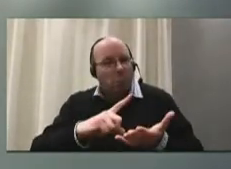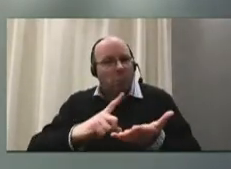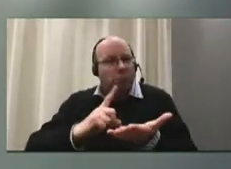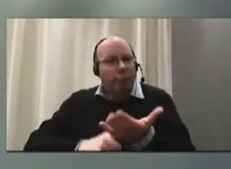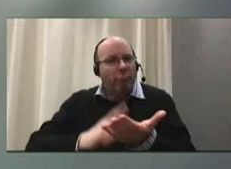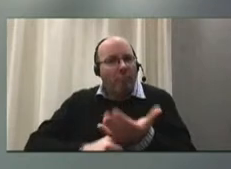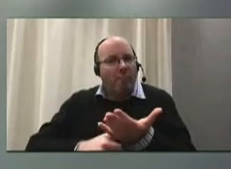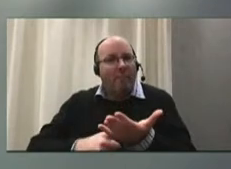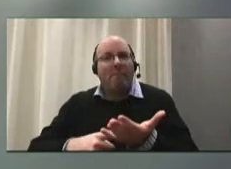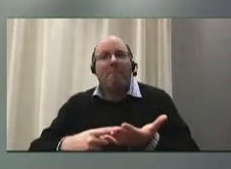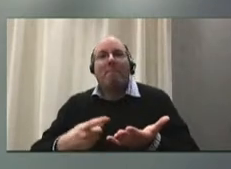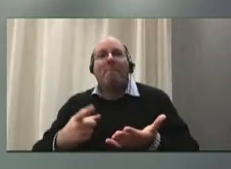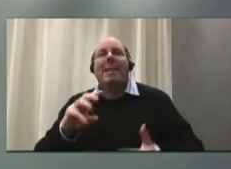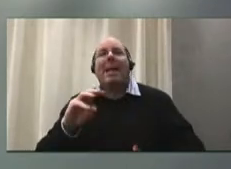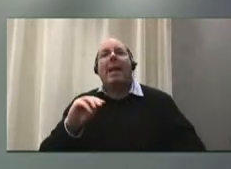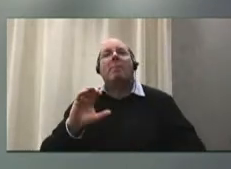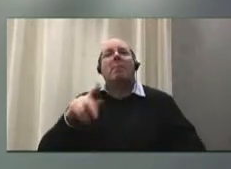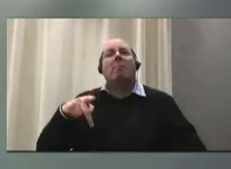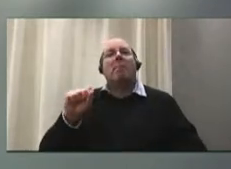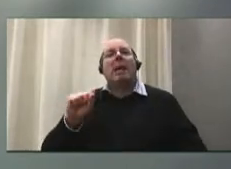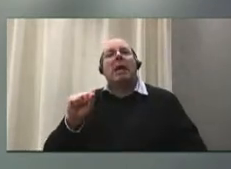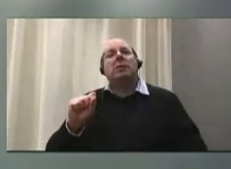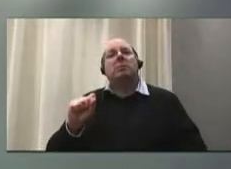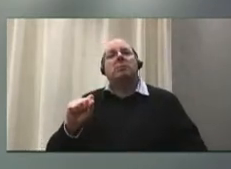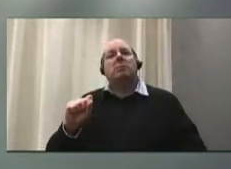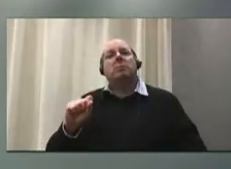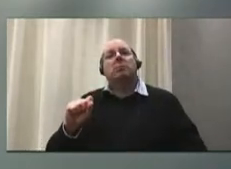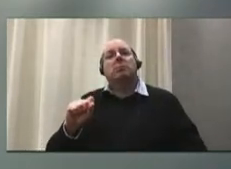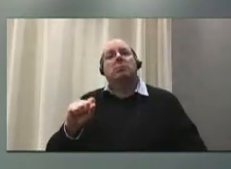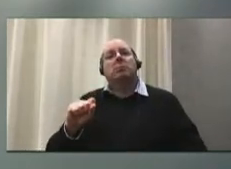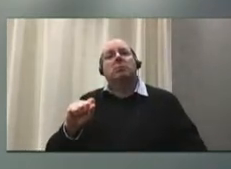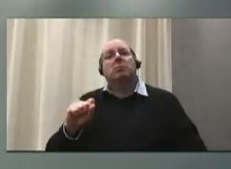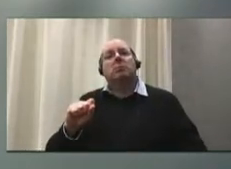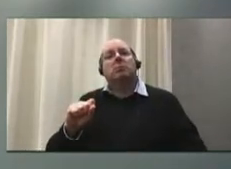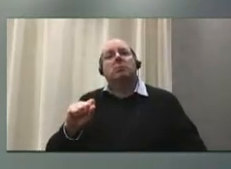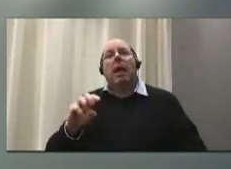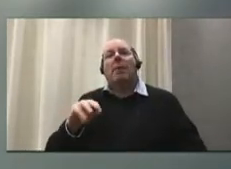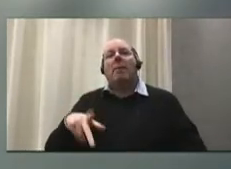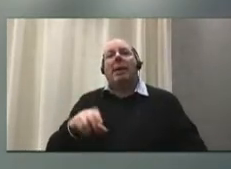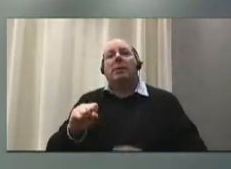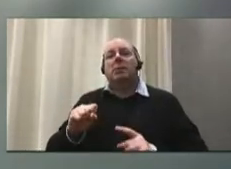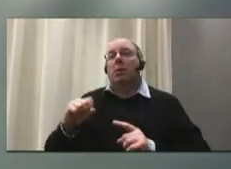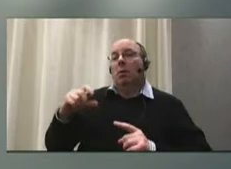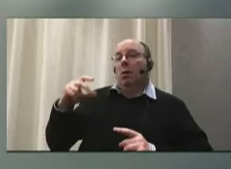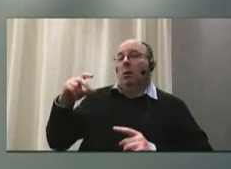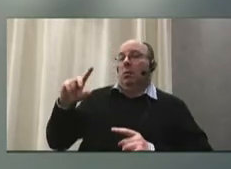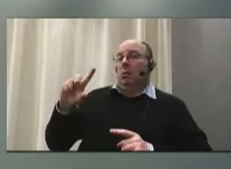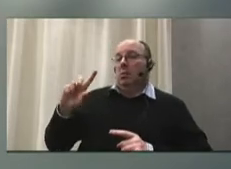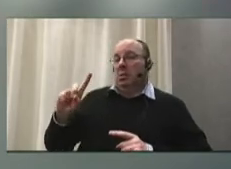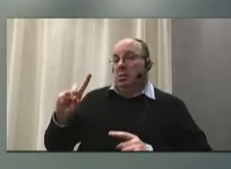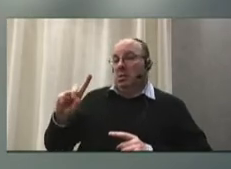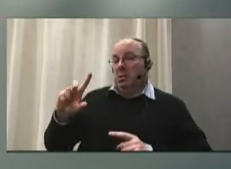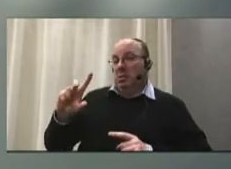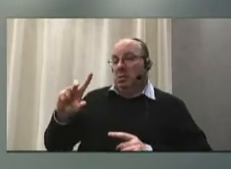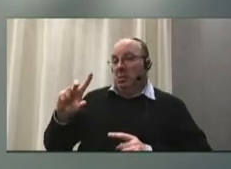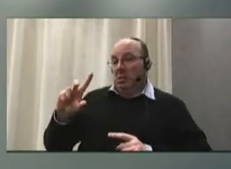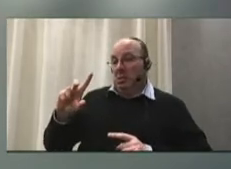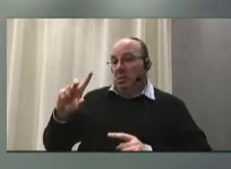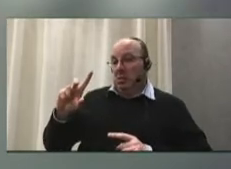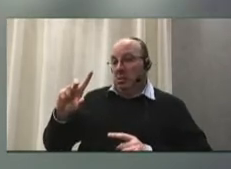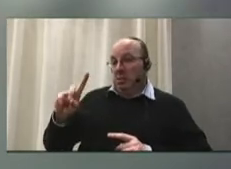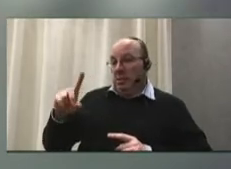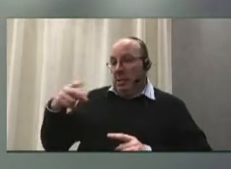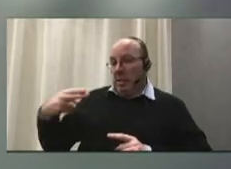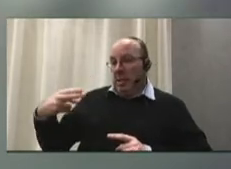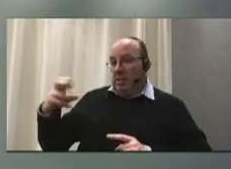MCPS differs in its decision from, with regard to COVID,